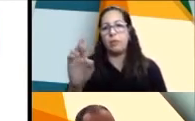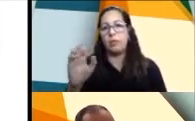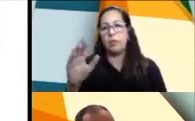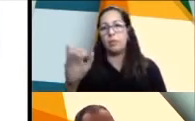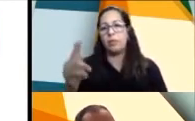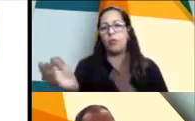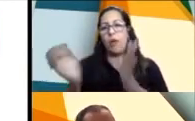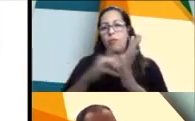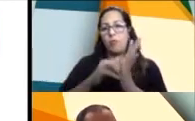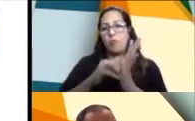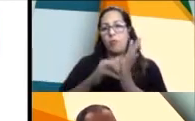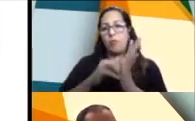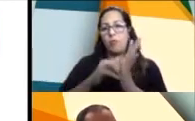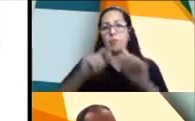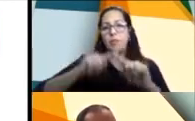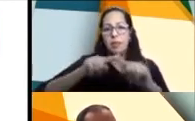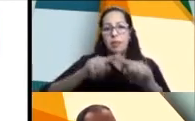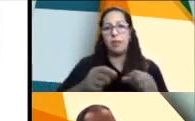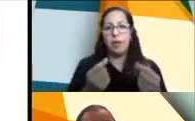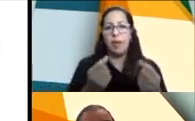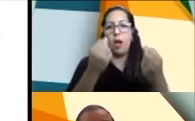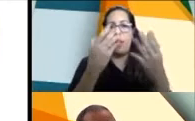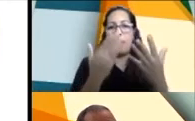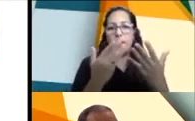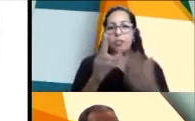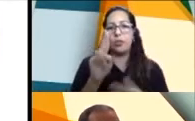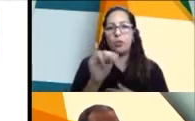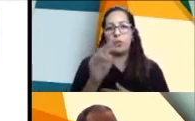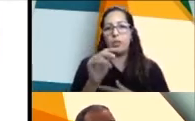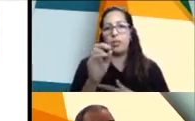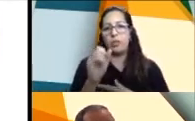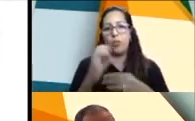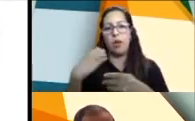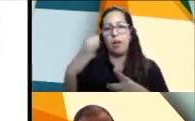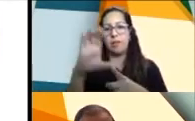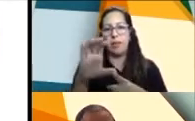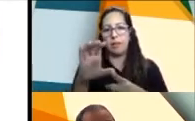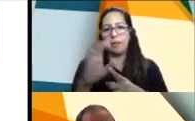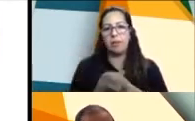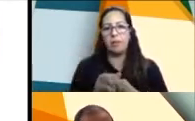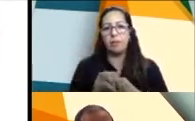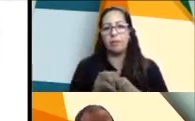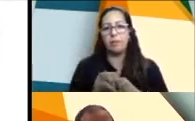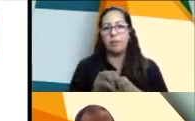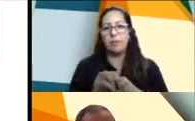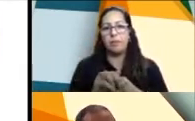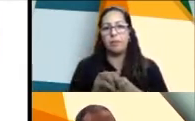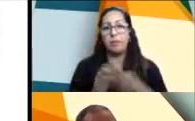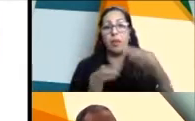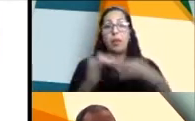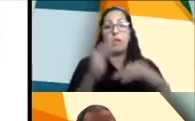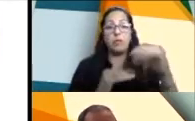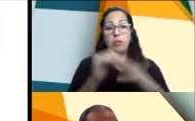through the number of subrecipients that are you're gonna have assigned. Construction is driven by the number